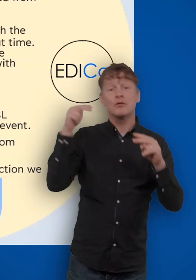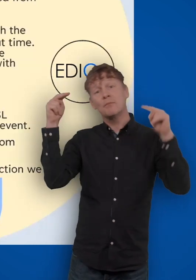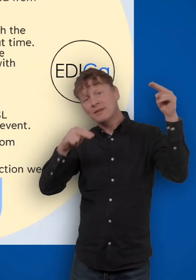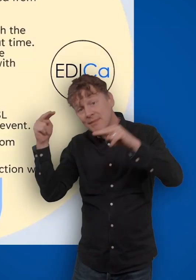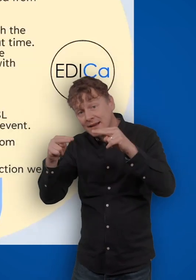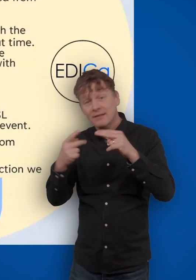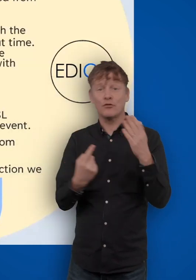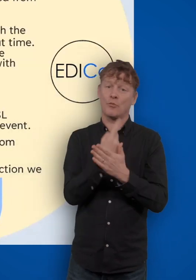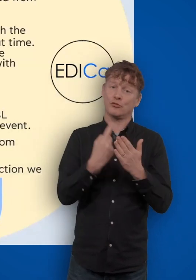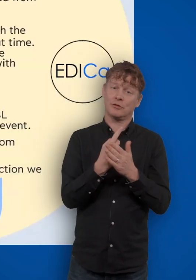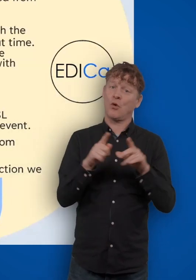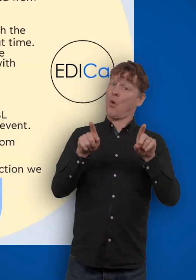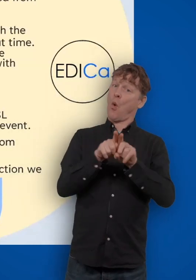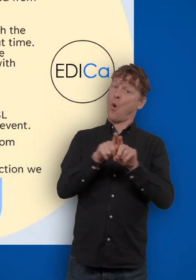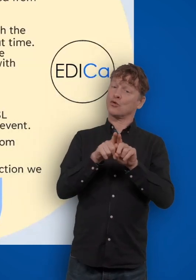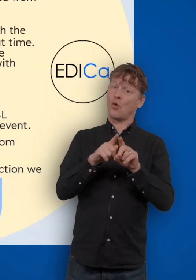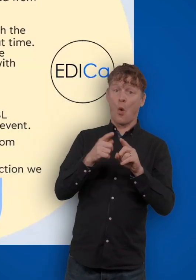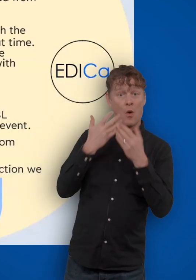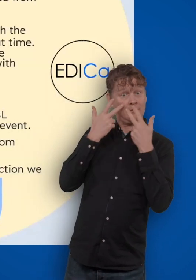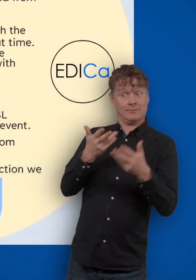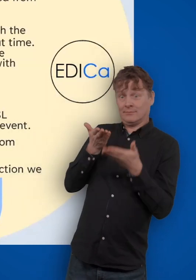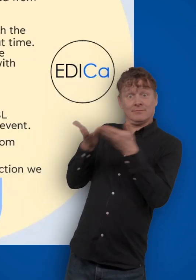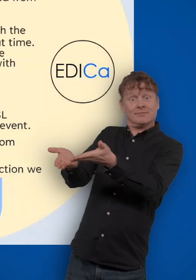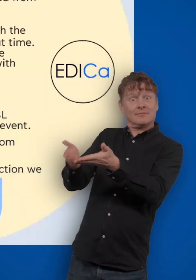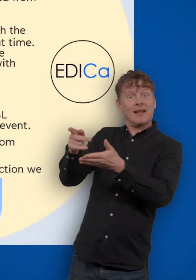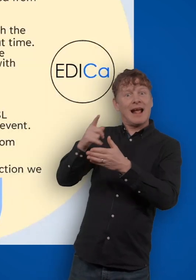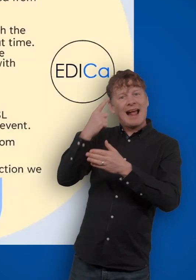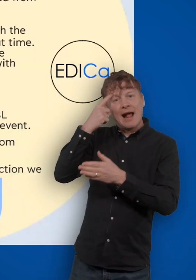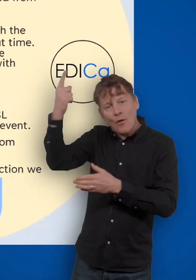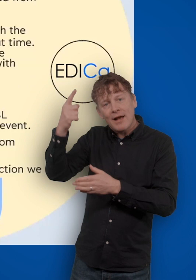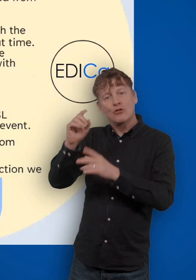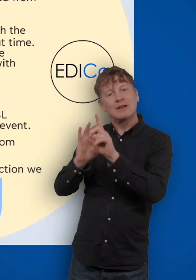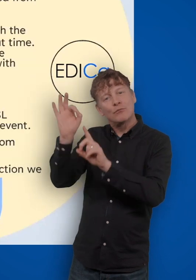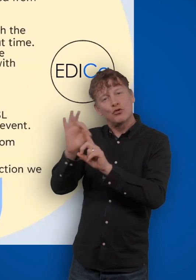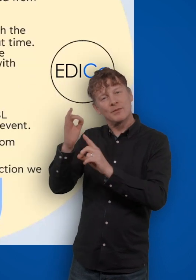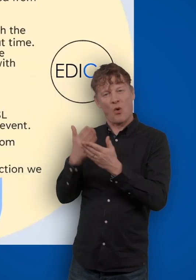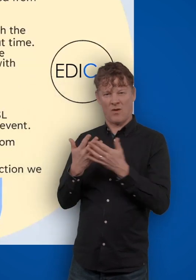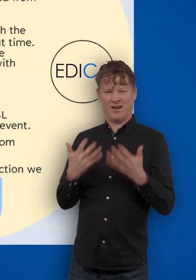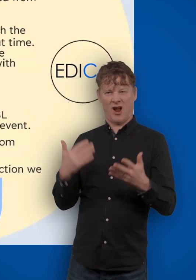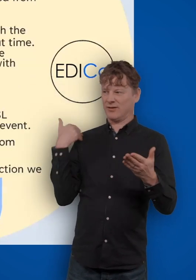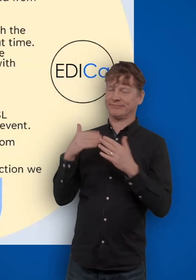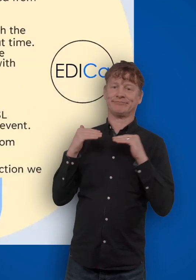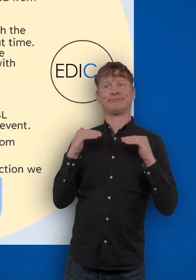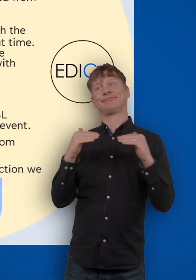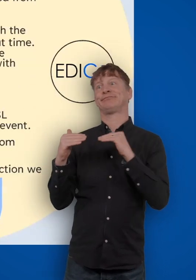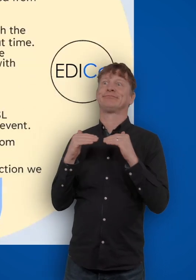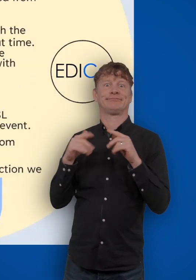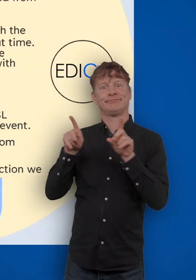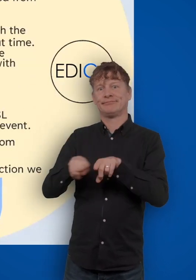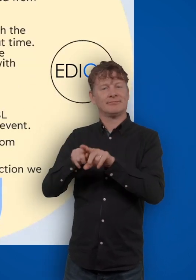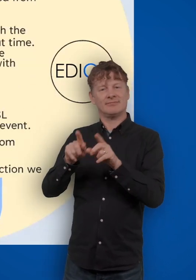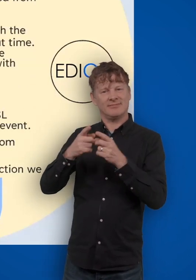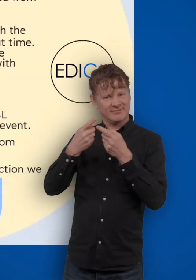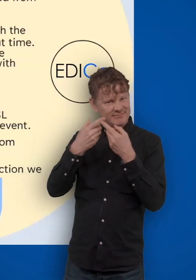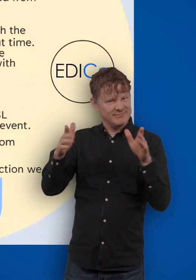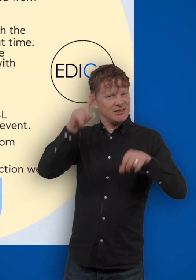and opportunities, as well as to illuminate innovation and improvements upon the current status quo that spans the myriad